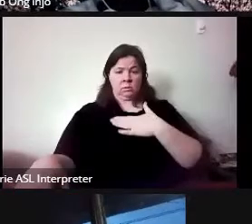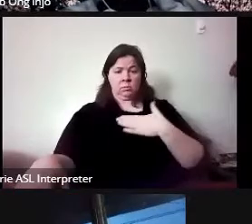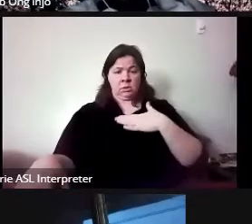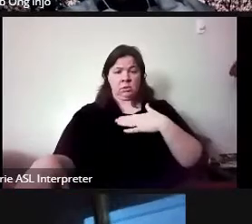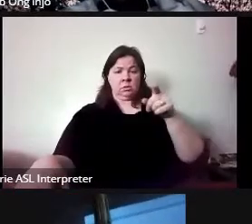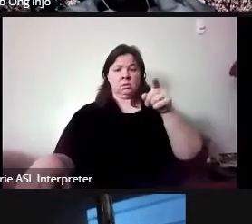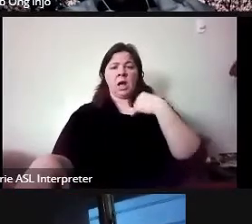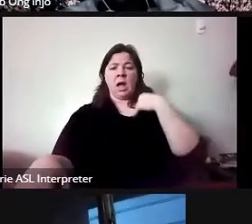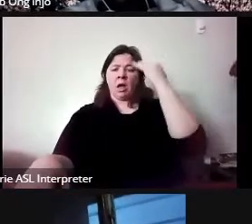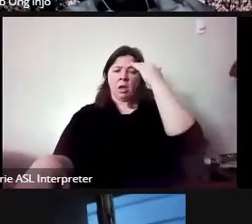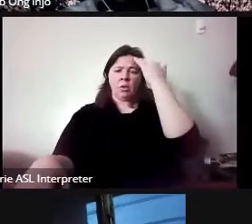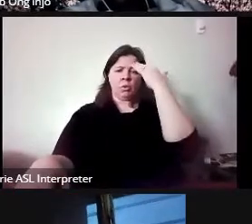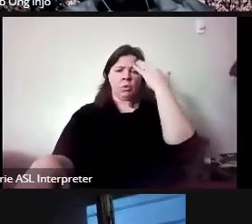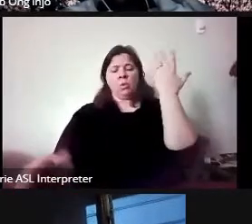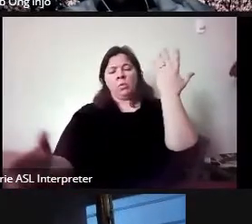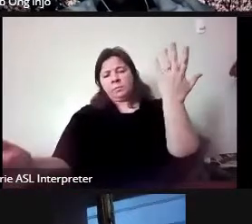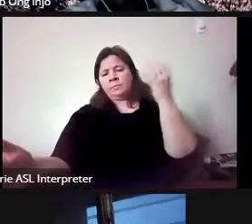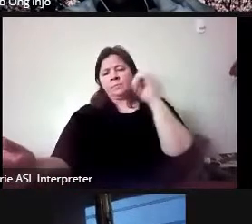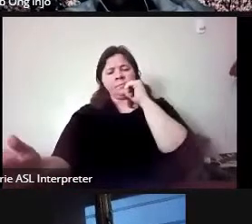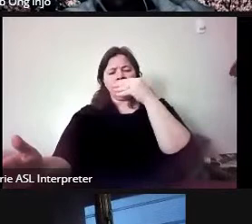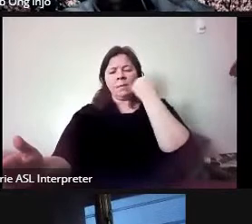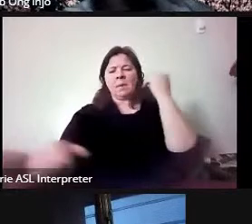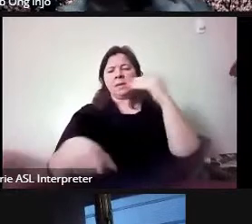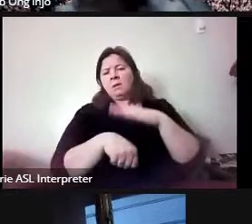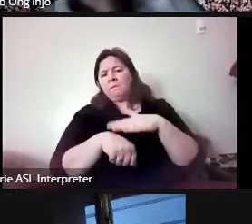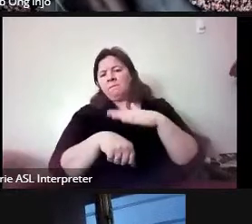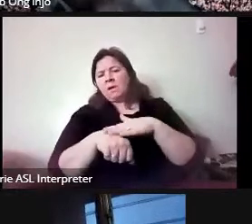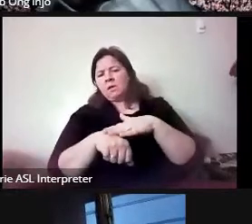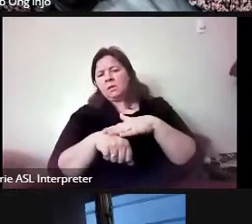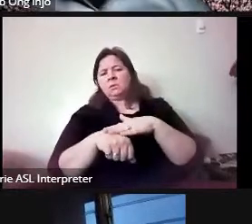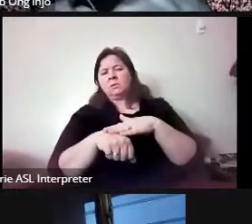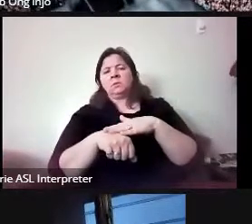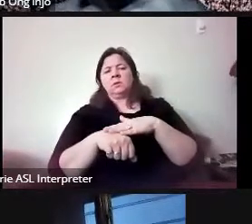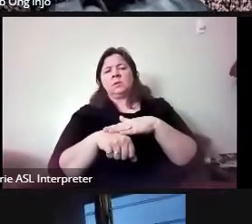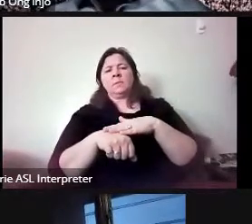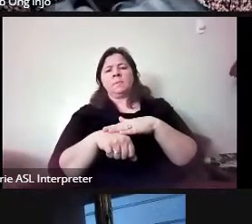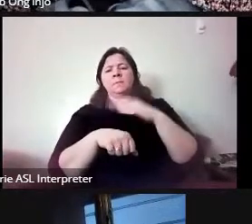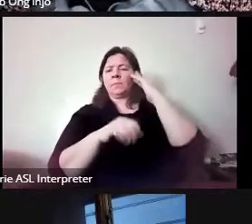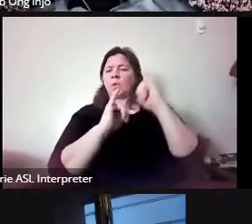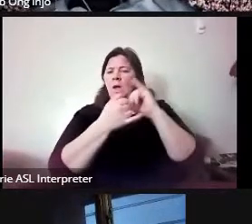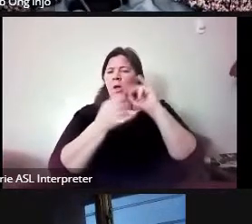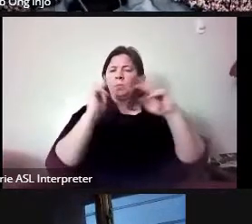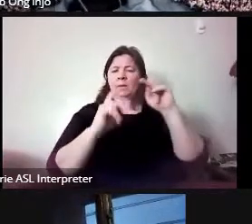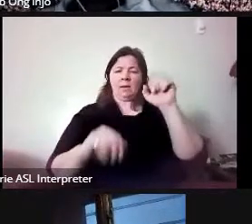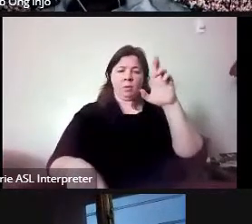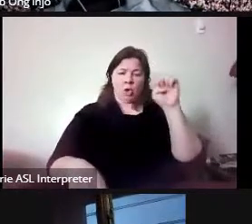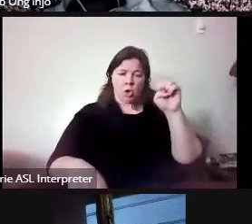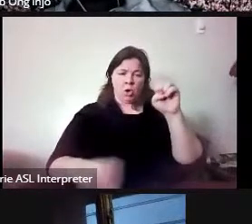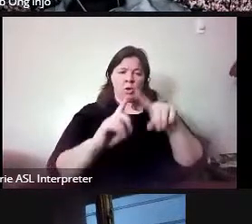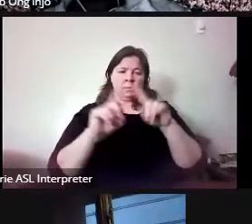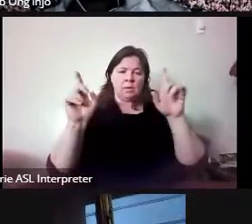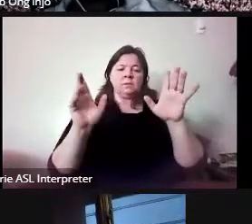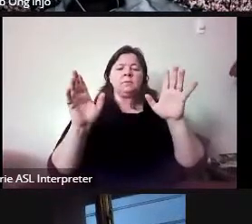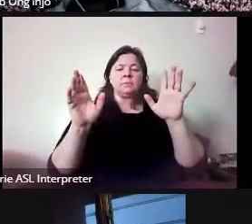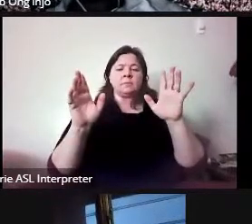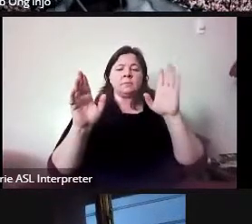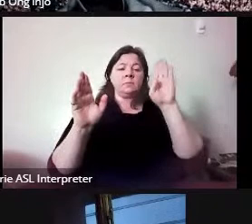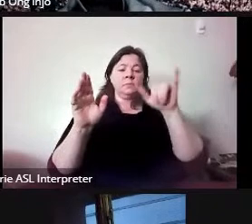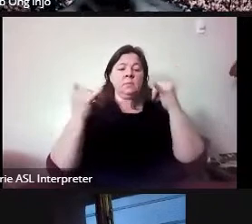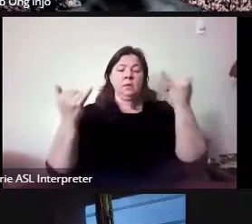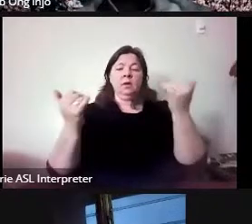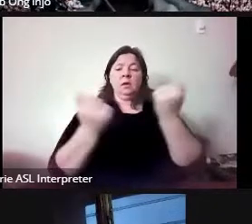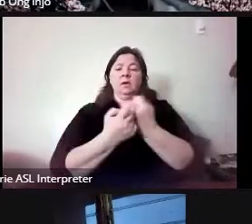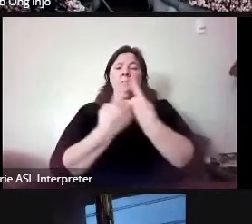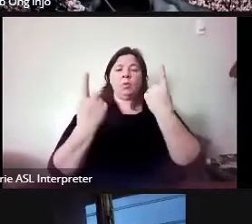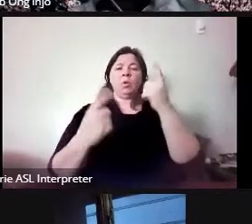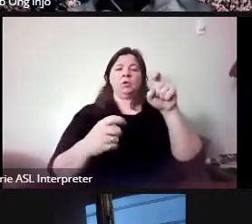know this probably won't be the best advice, knowing how people are, but by now,